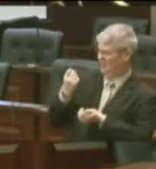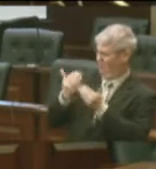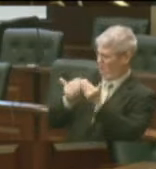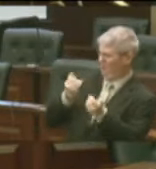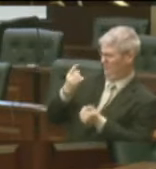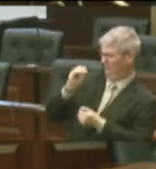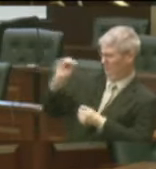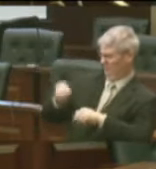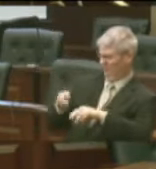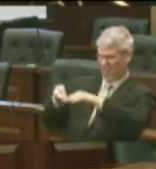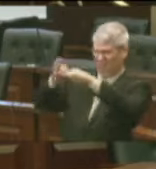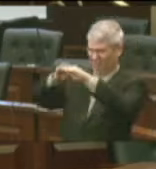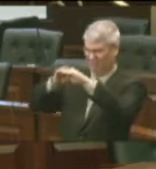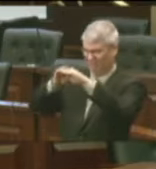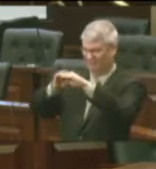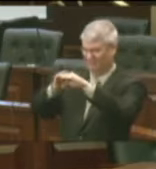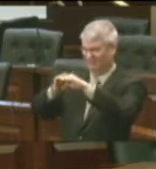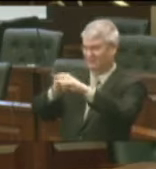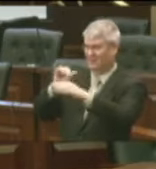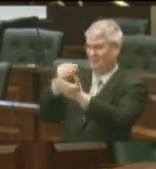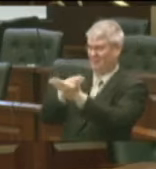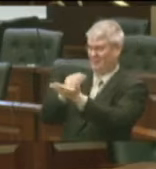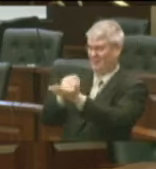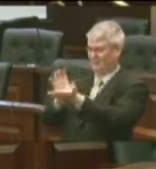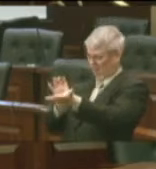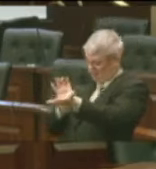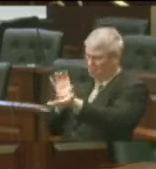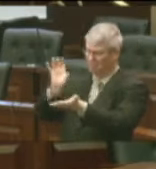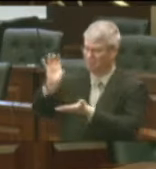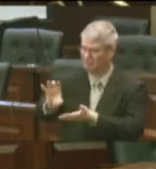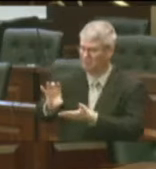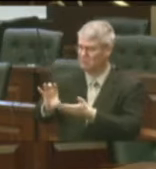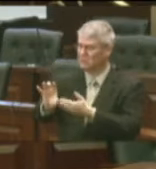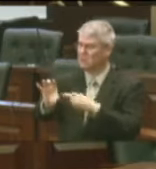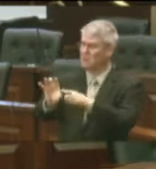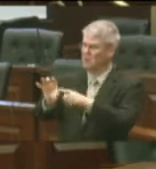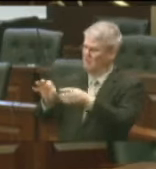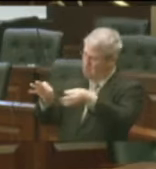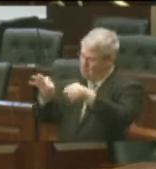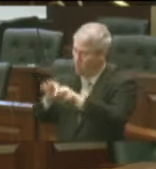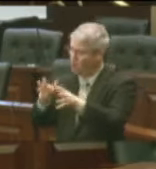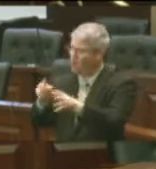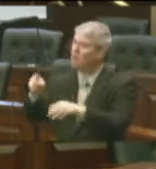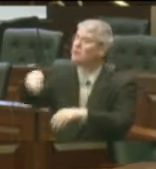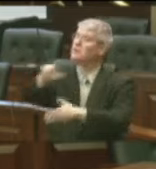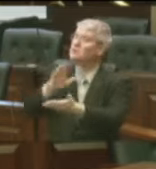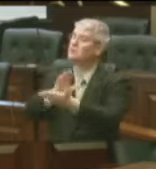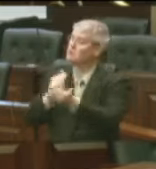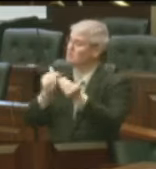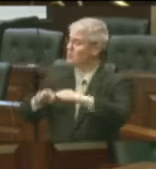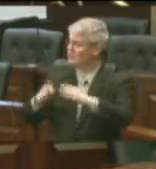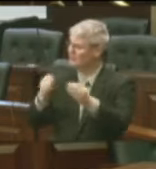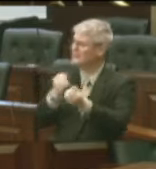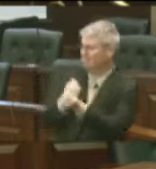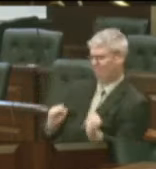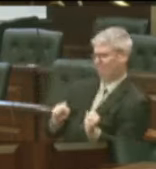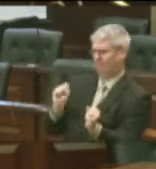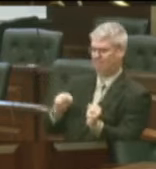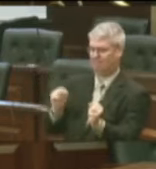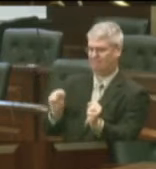the safe reopening of schools. I want to express my profound thanks to Idaho parents, school leaders,